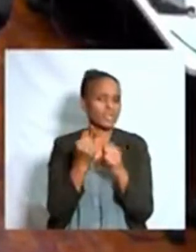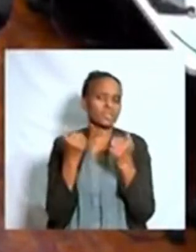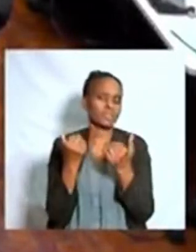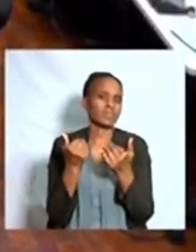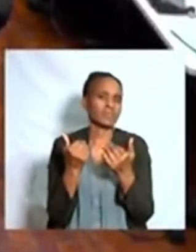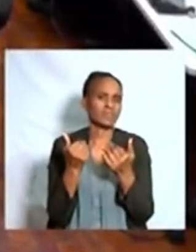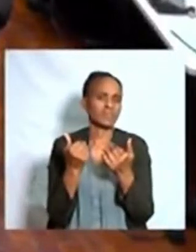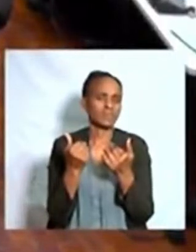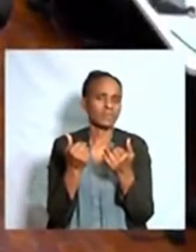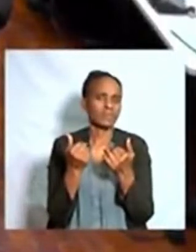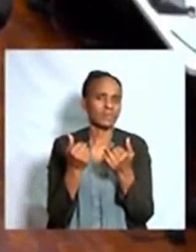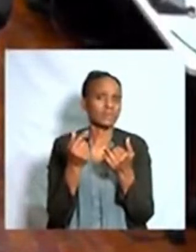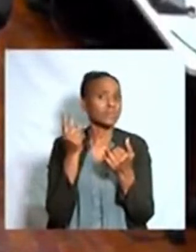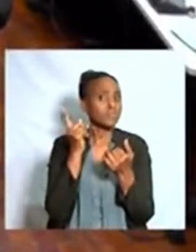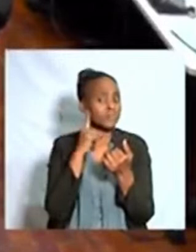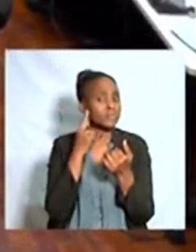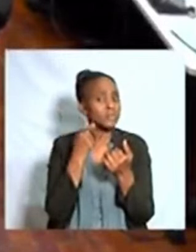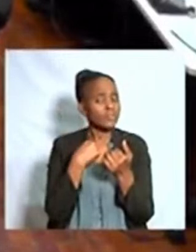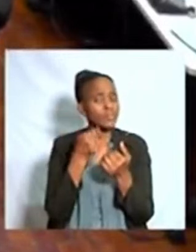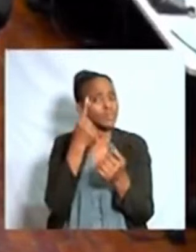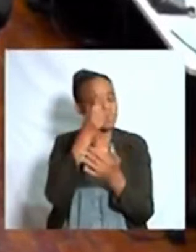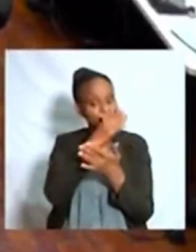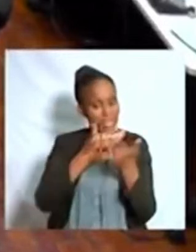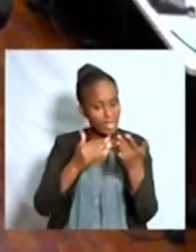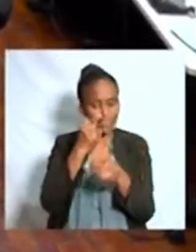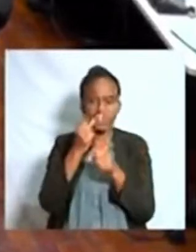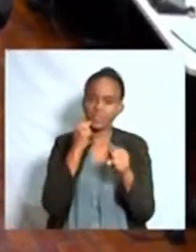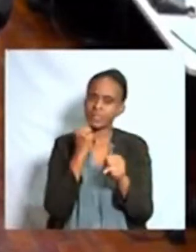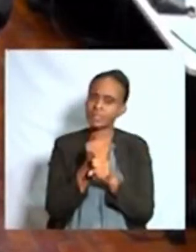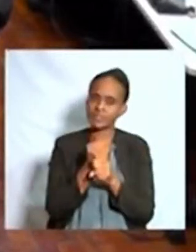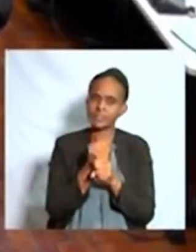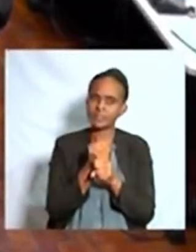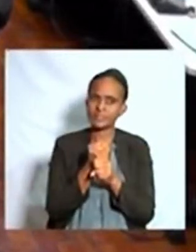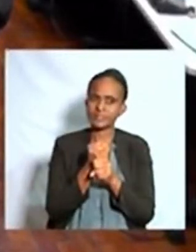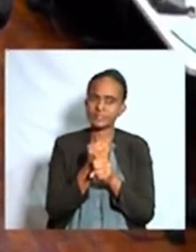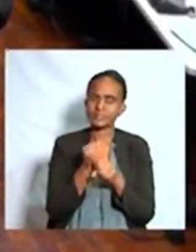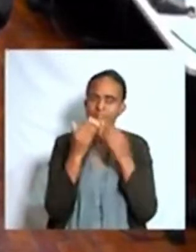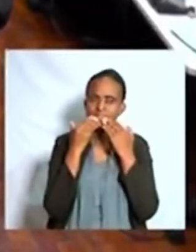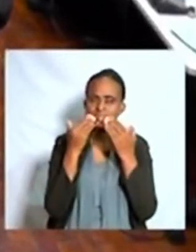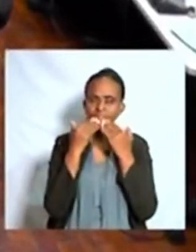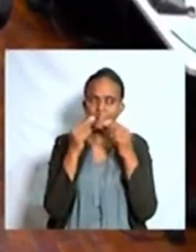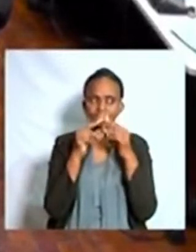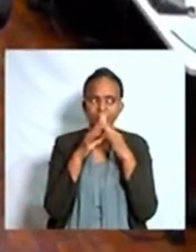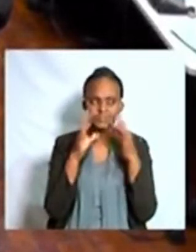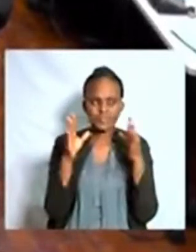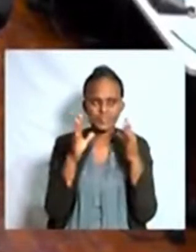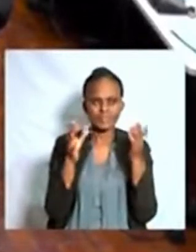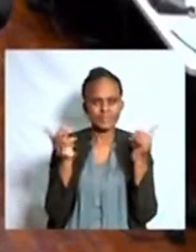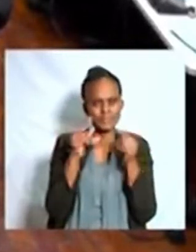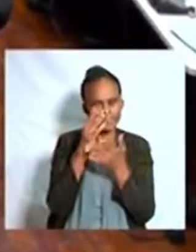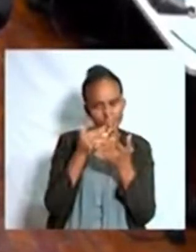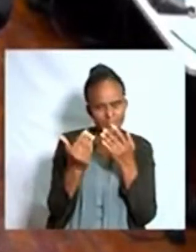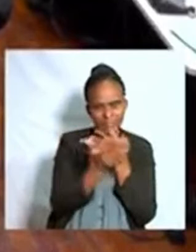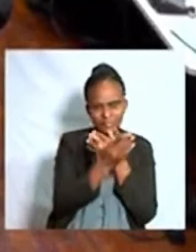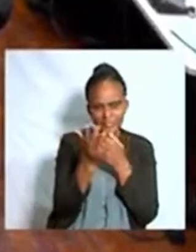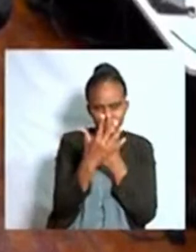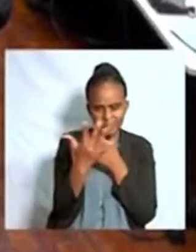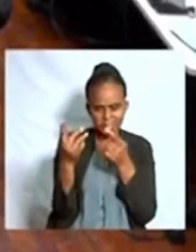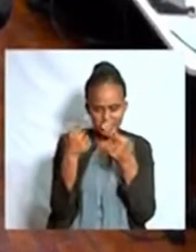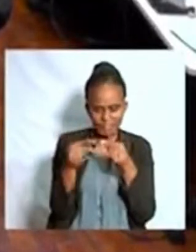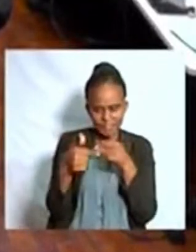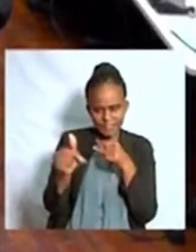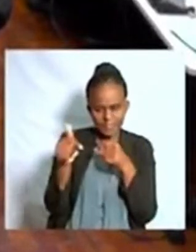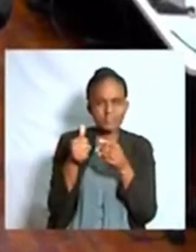How many? 1.5 years. 1.5 years. So thank you so very much. And when some of these things were happening